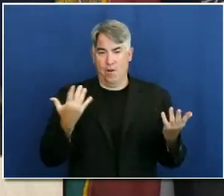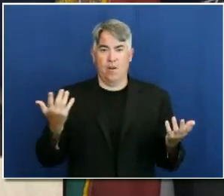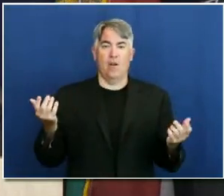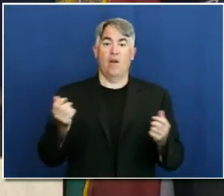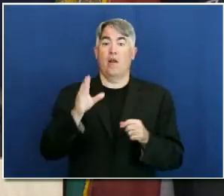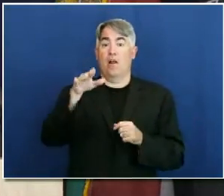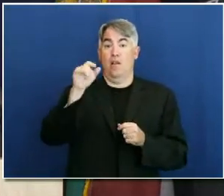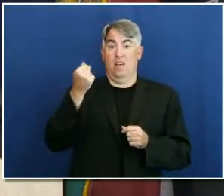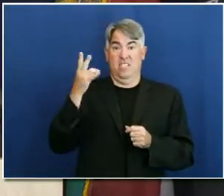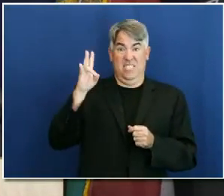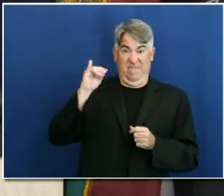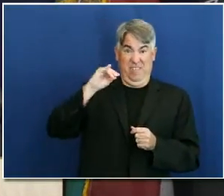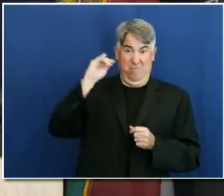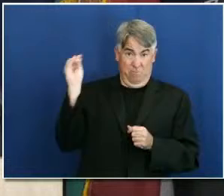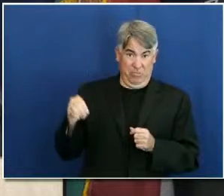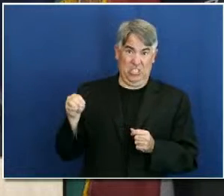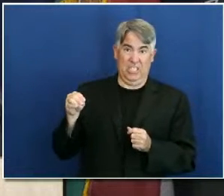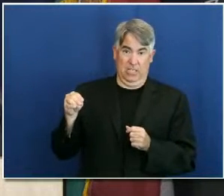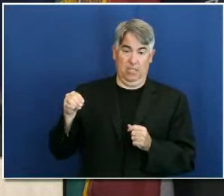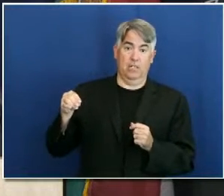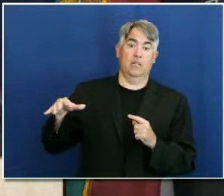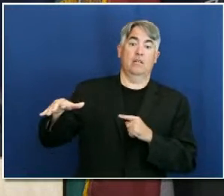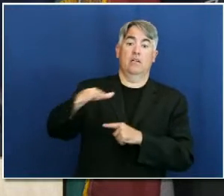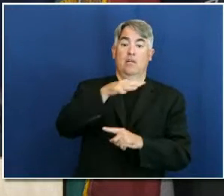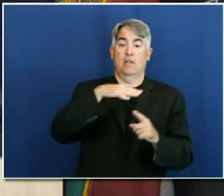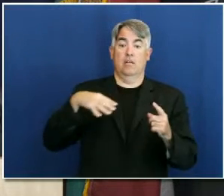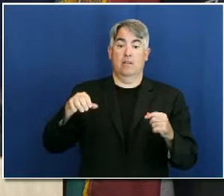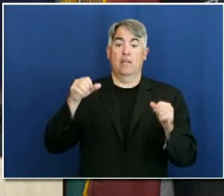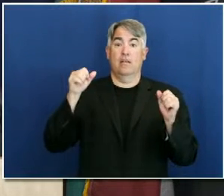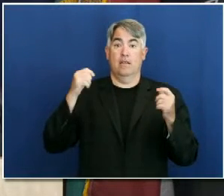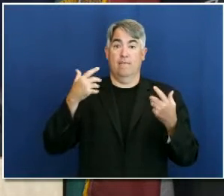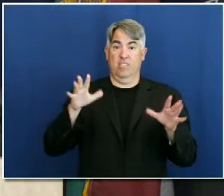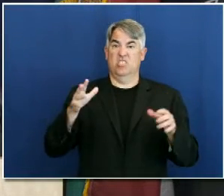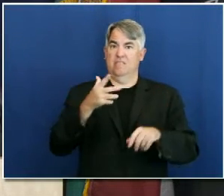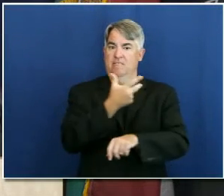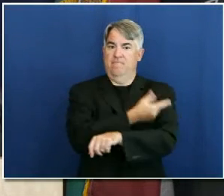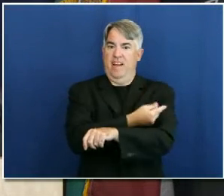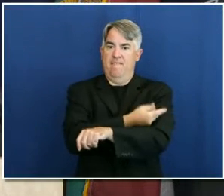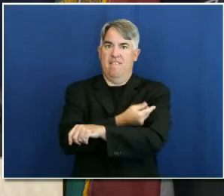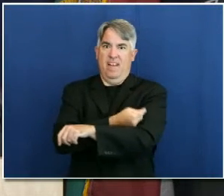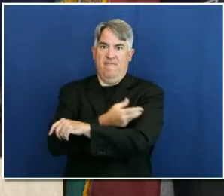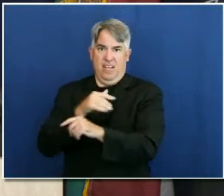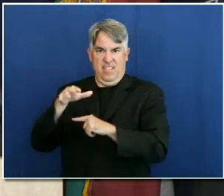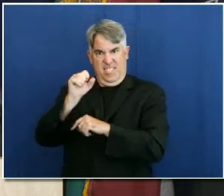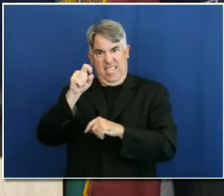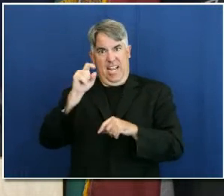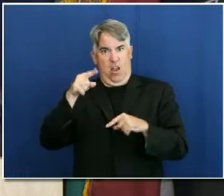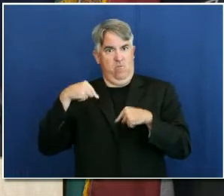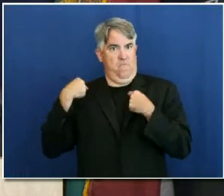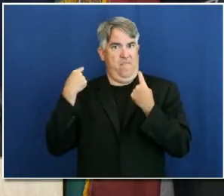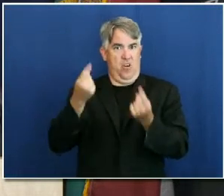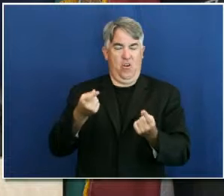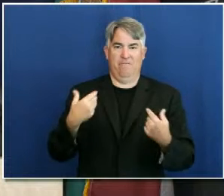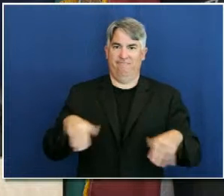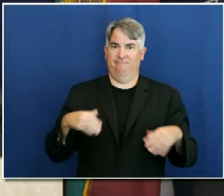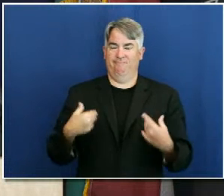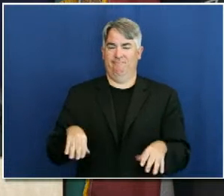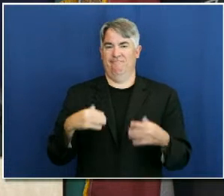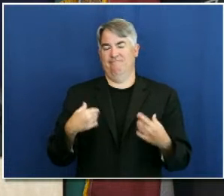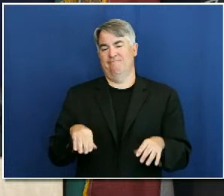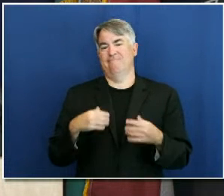eligible being vaccinated. This continues again to pretty significantly outpace the state of California as a whole. We